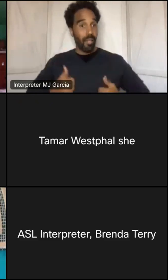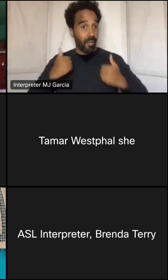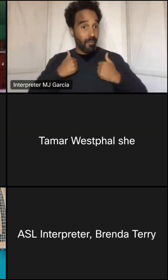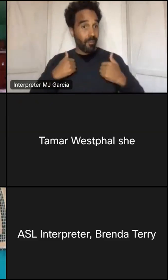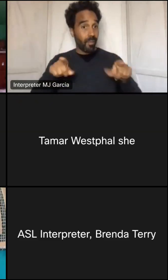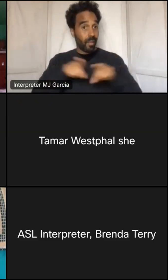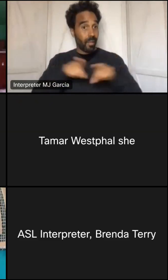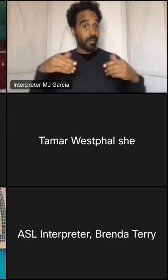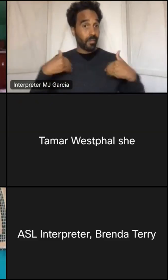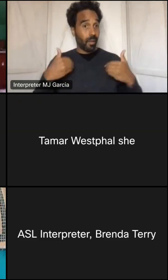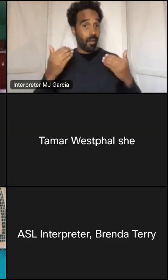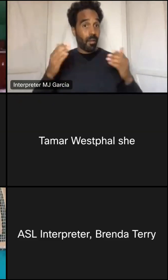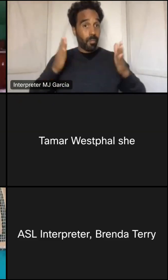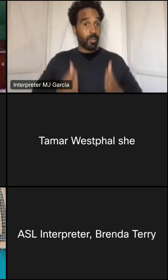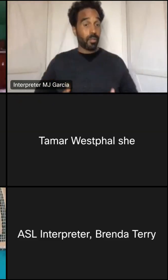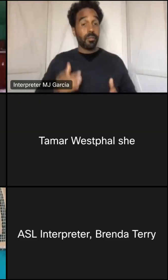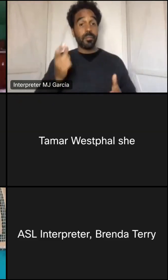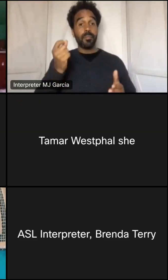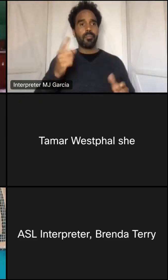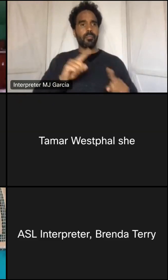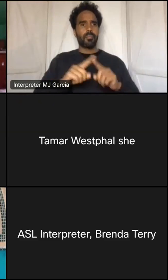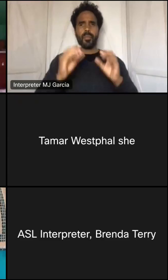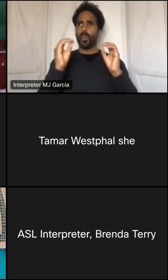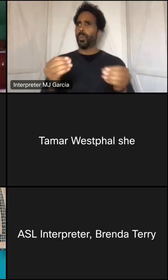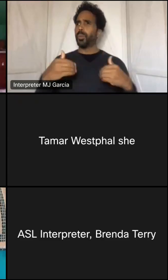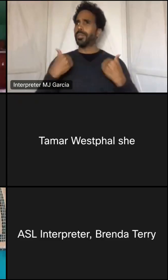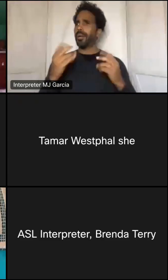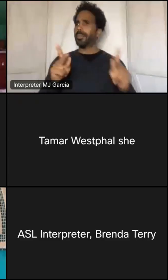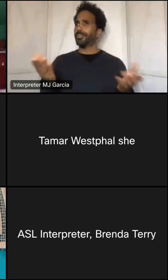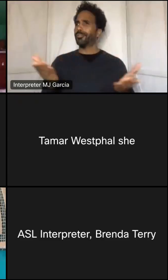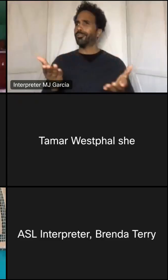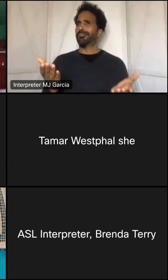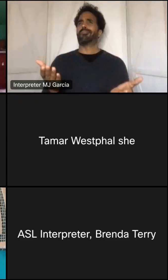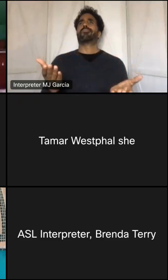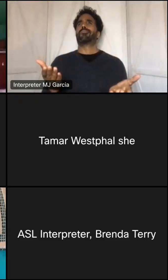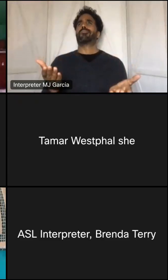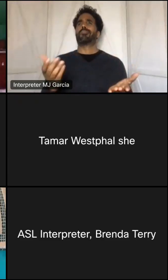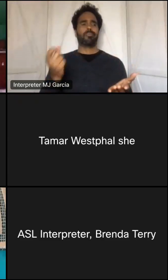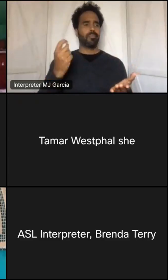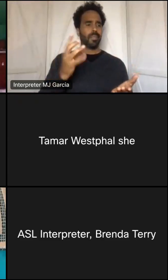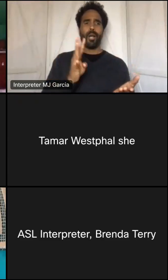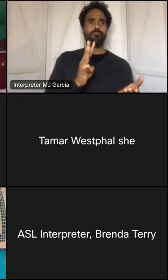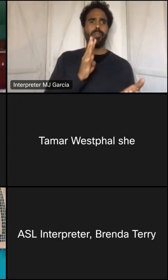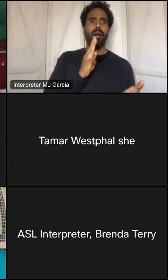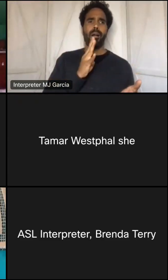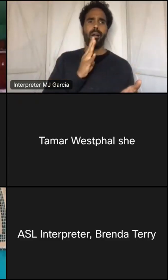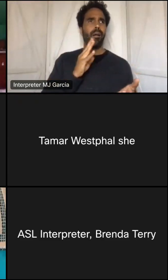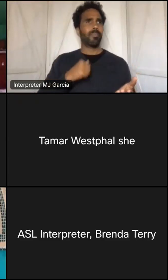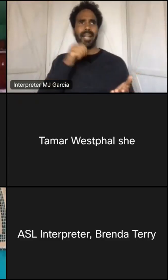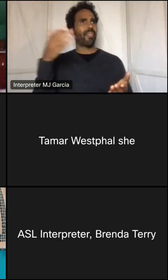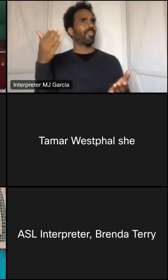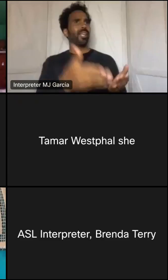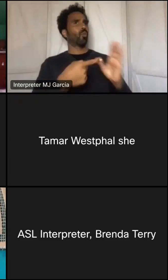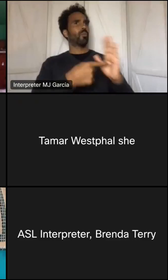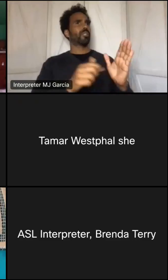young person, but young people aren't at the table. So all the time we say nothing about us without us. So those were where I found